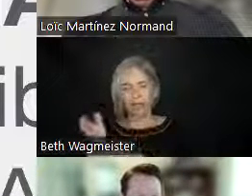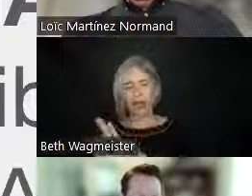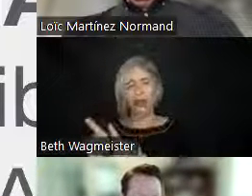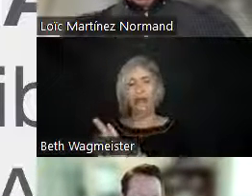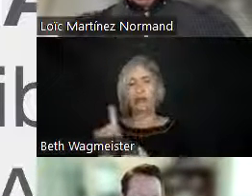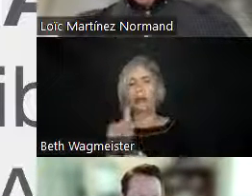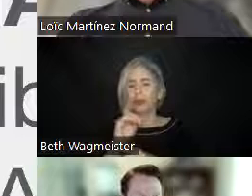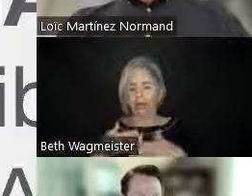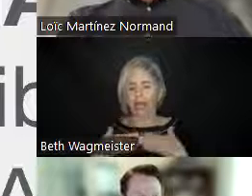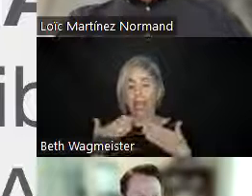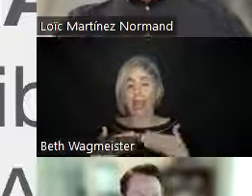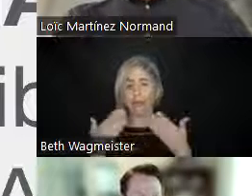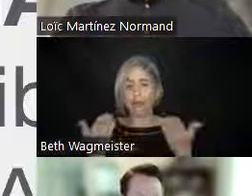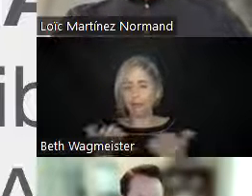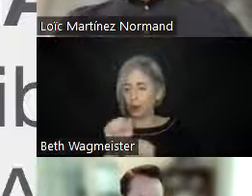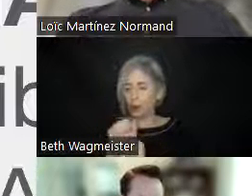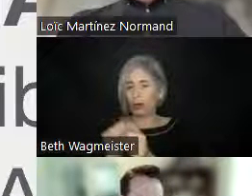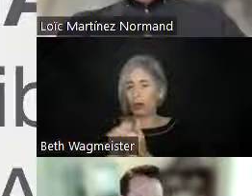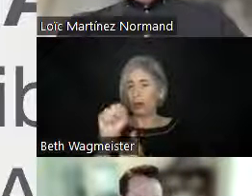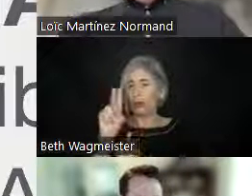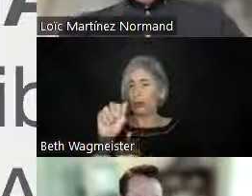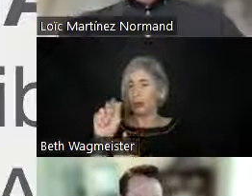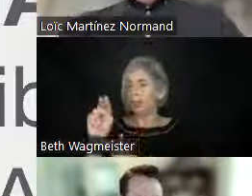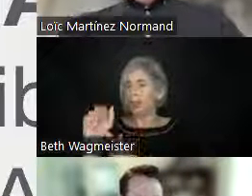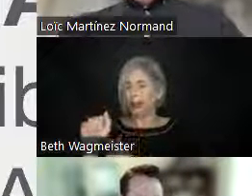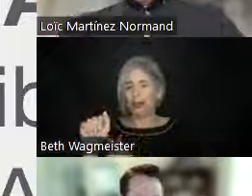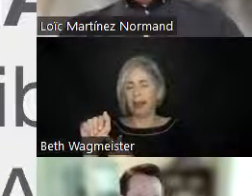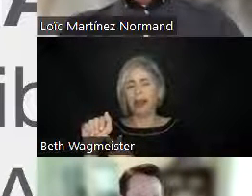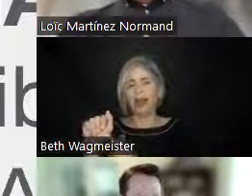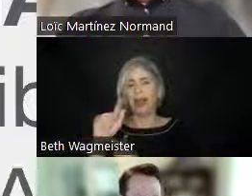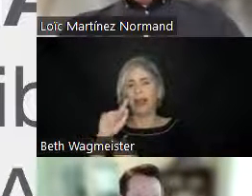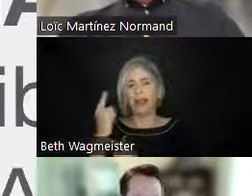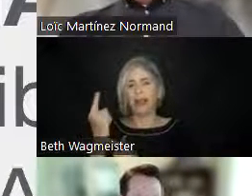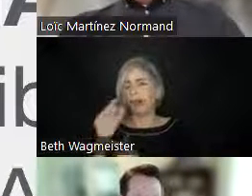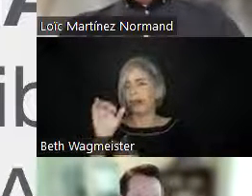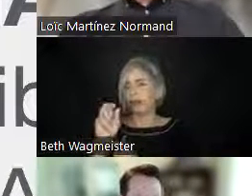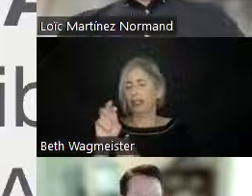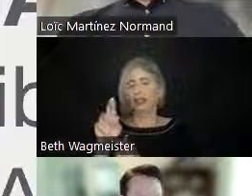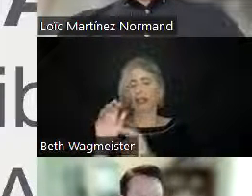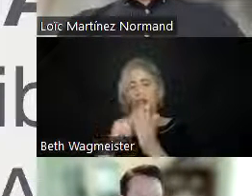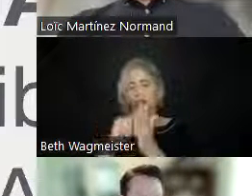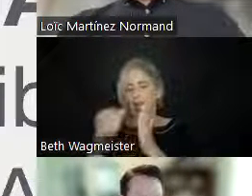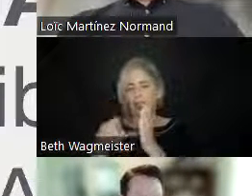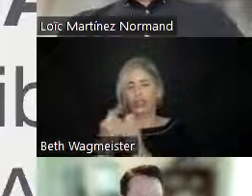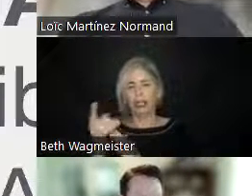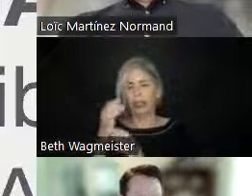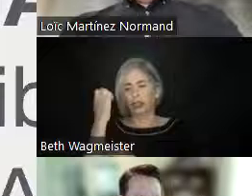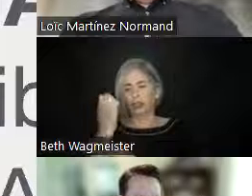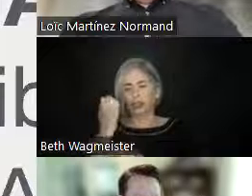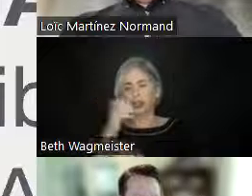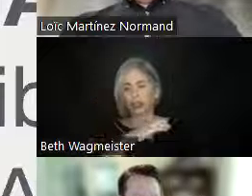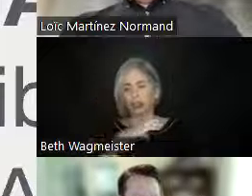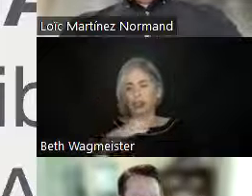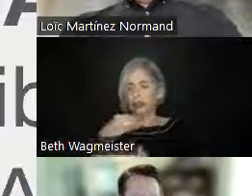really happy to work with Susanna on the We for Authors cluster project, which was another European Commission